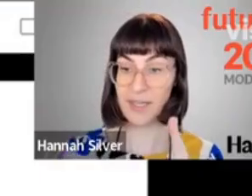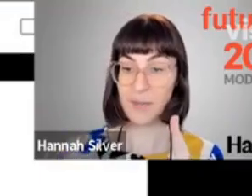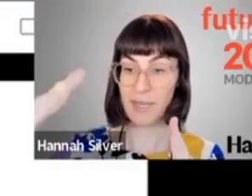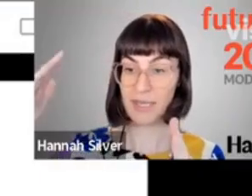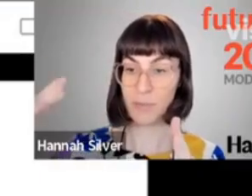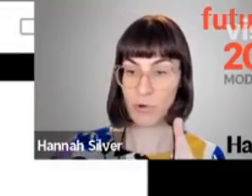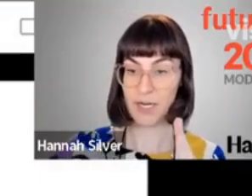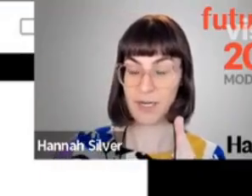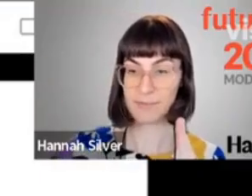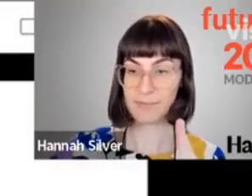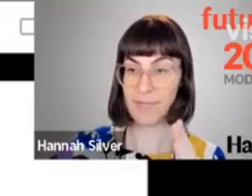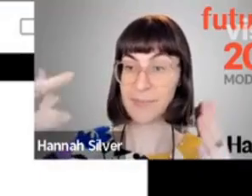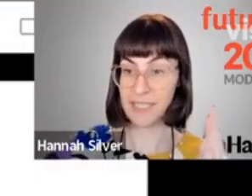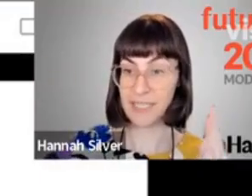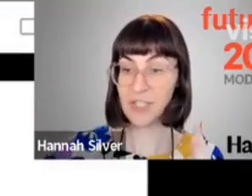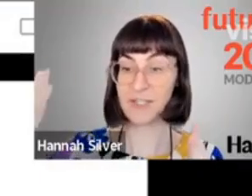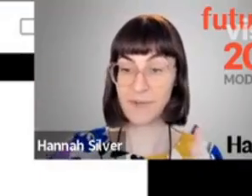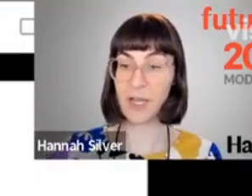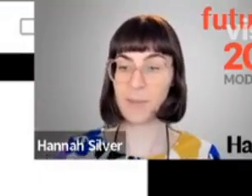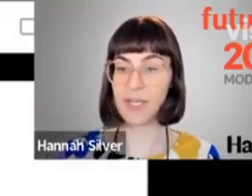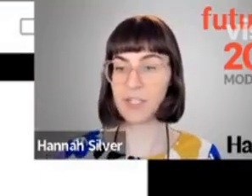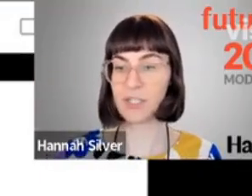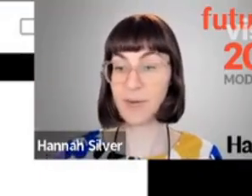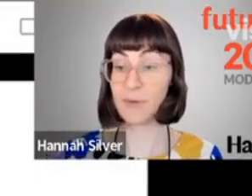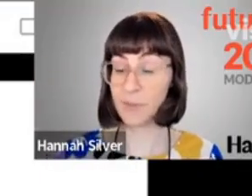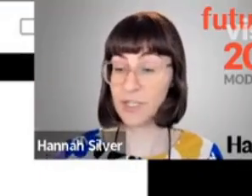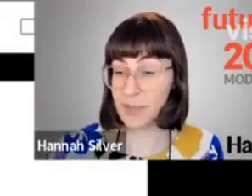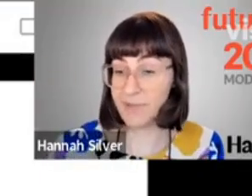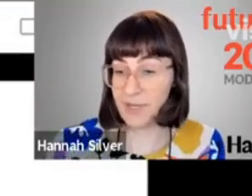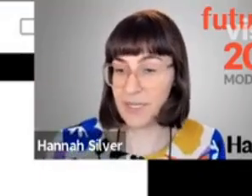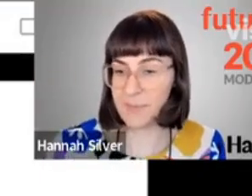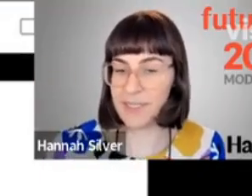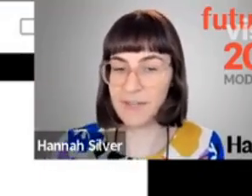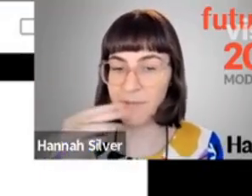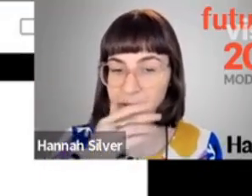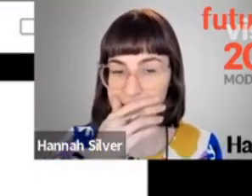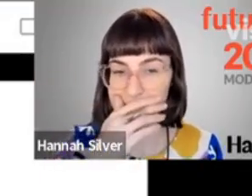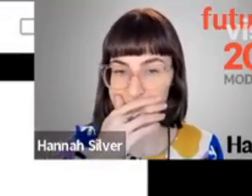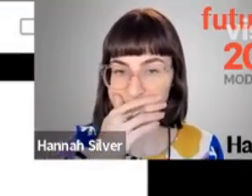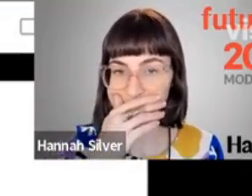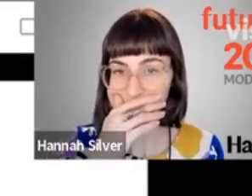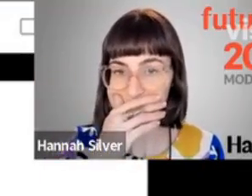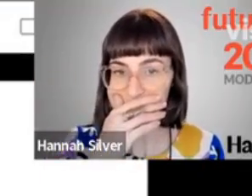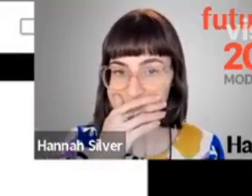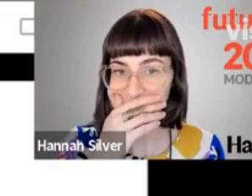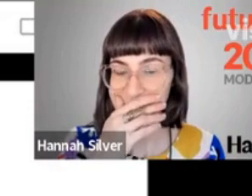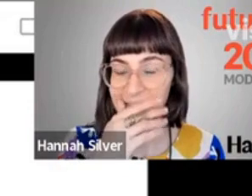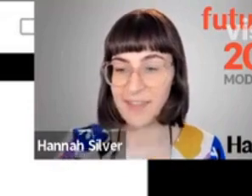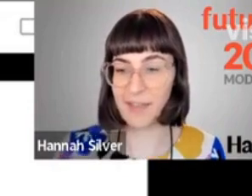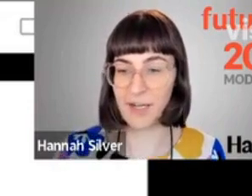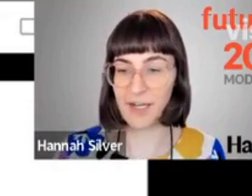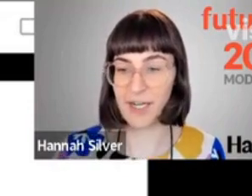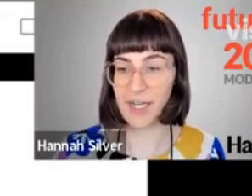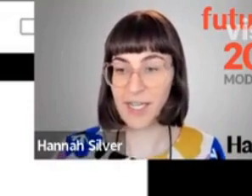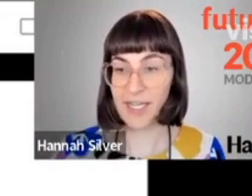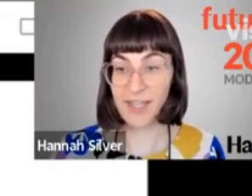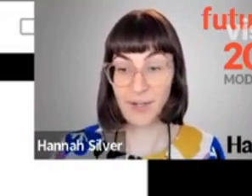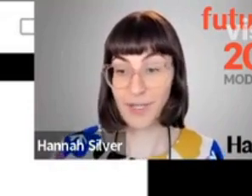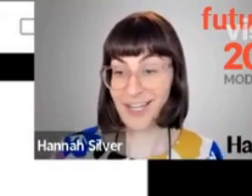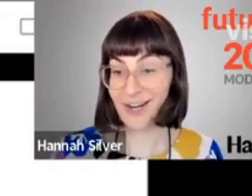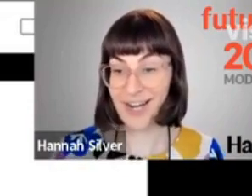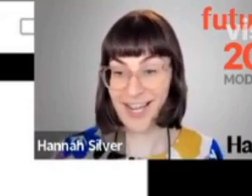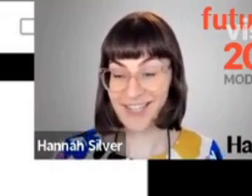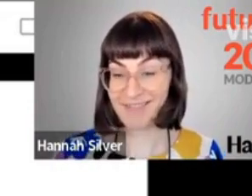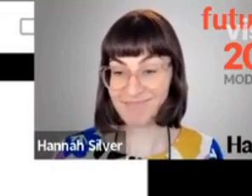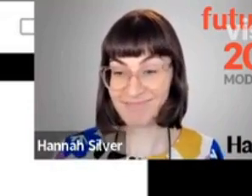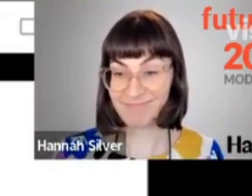be many more expectations for accommodations, right, which can be very expensive. I think that there there